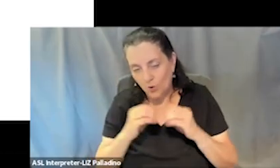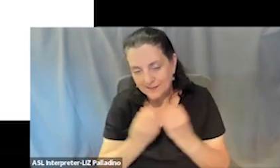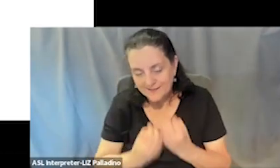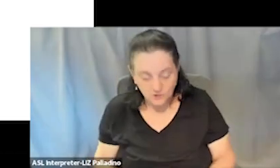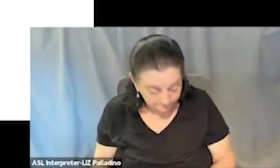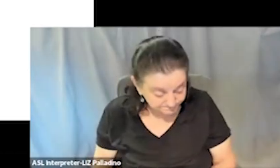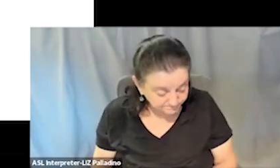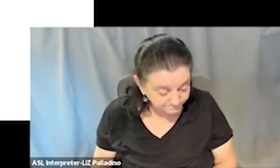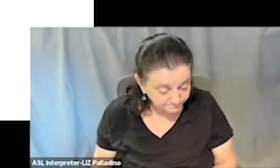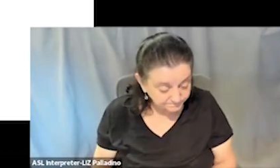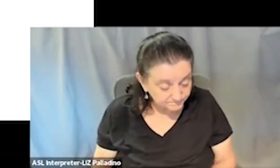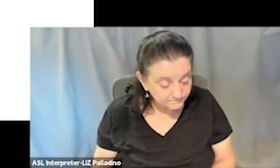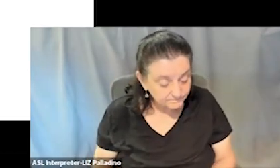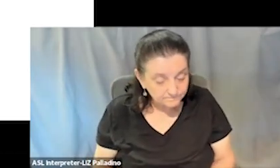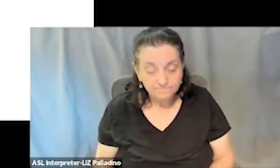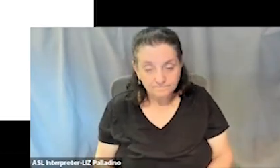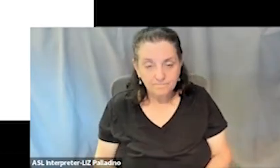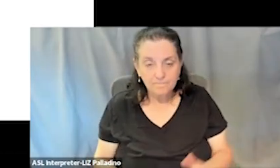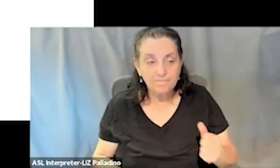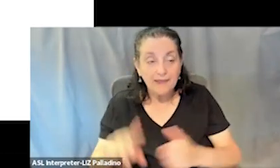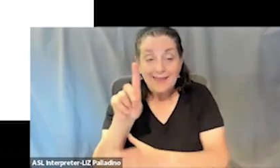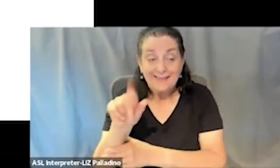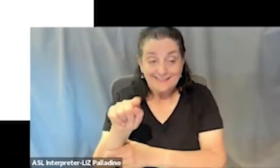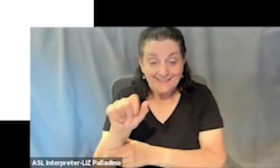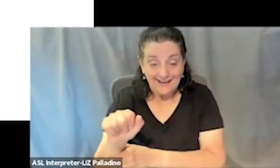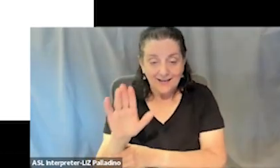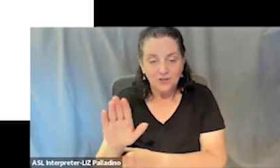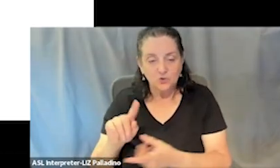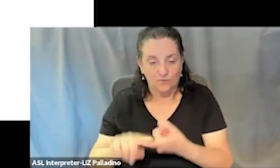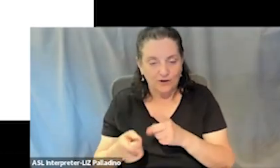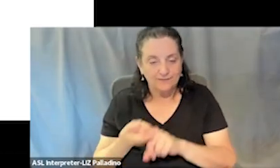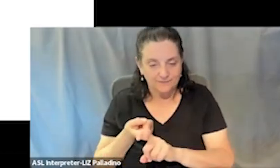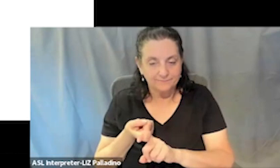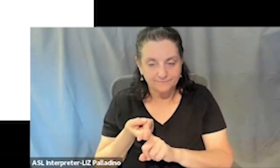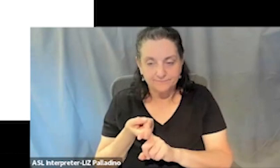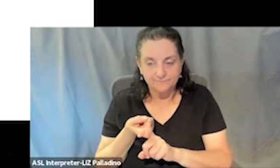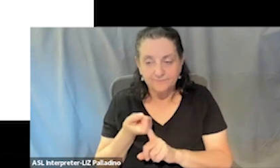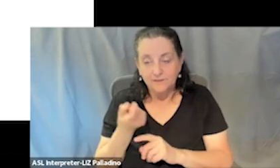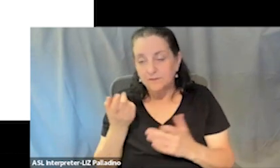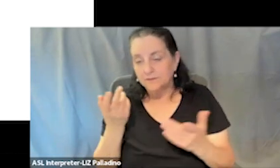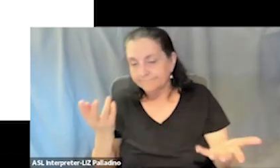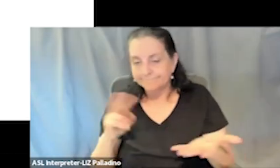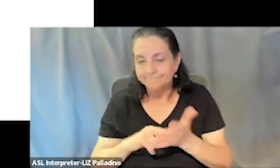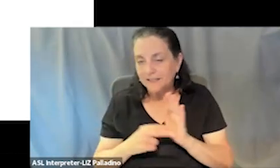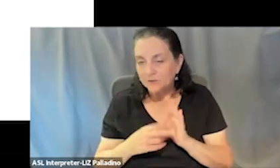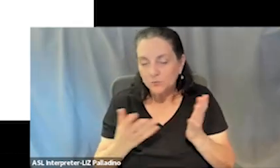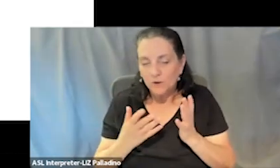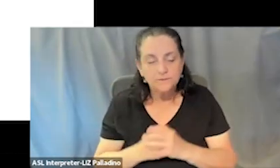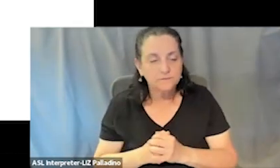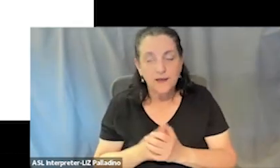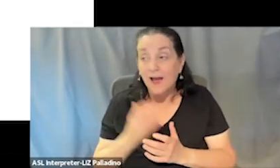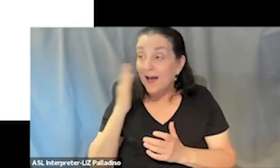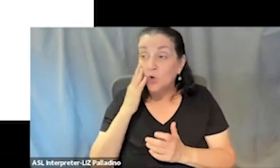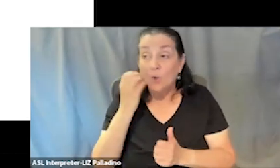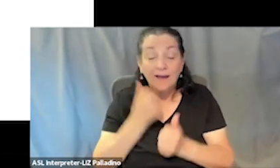The second one is data is your friend. We could talk big picture about what that means. I understand everyone might